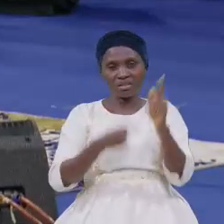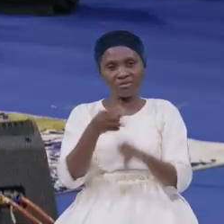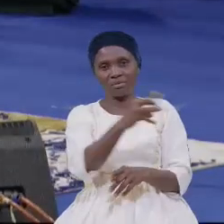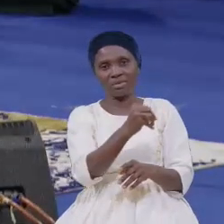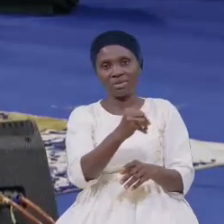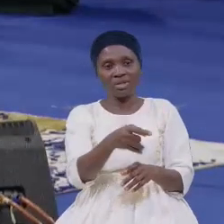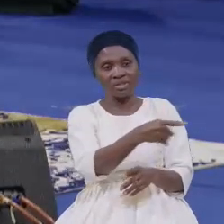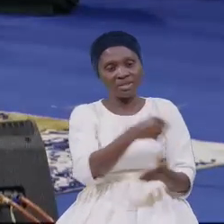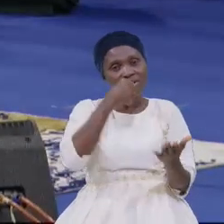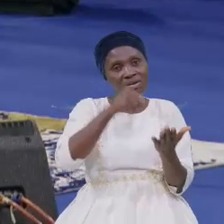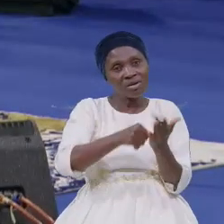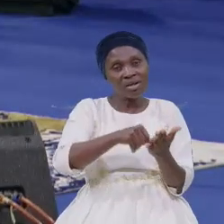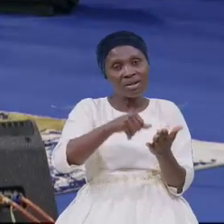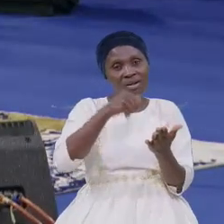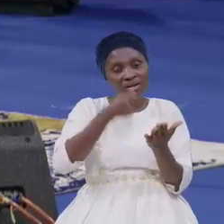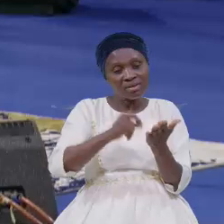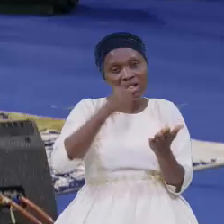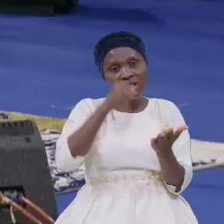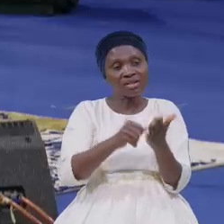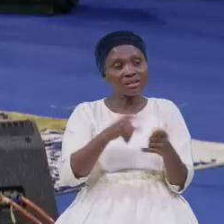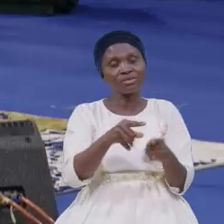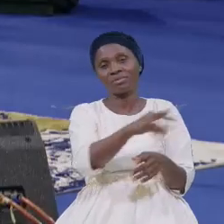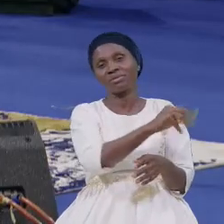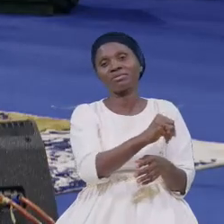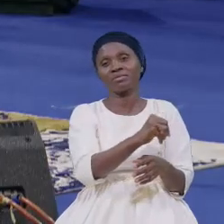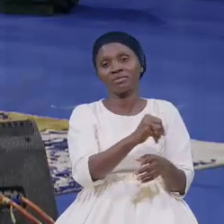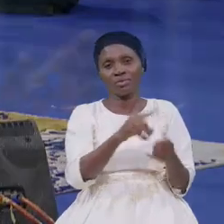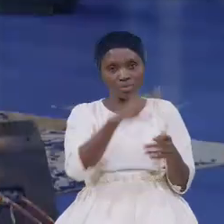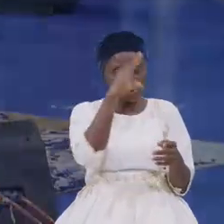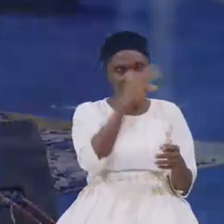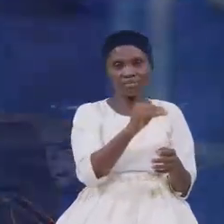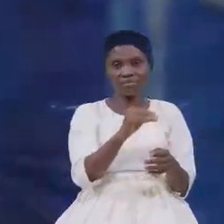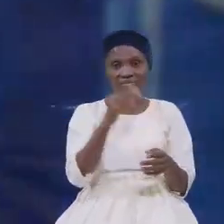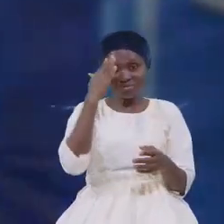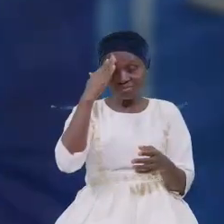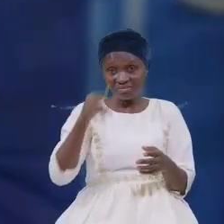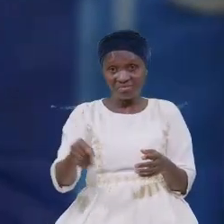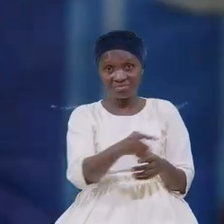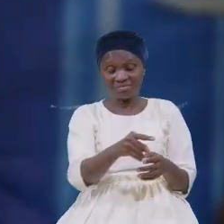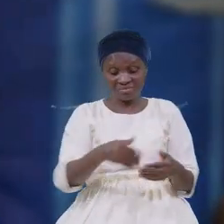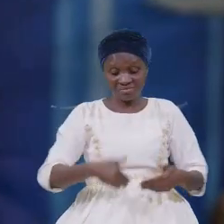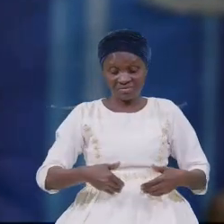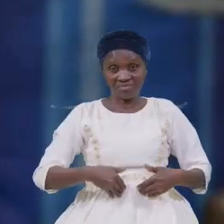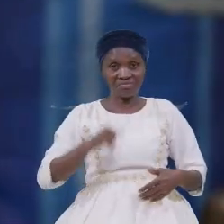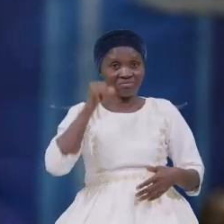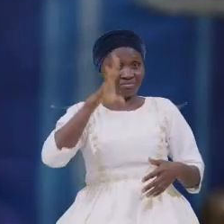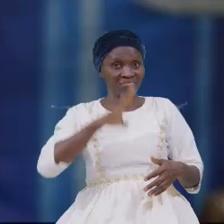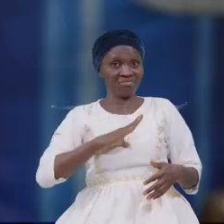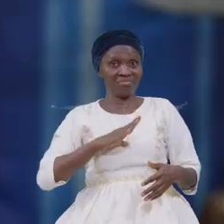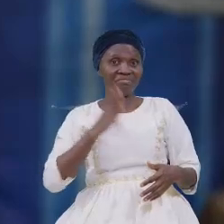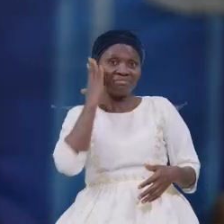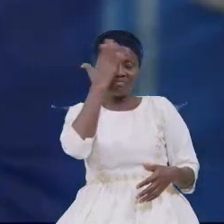girls. You know, the Lord has created those young girls, young ladies, beautiful.